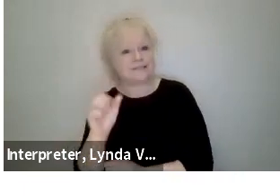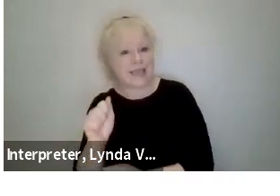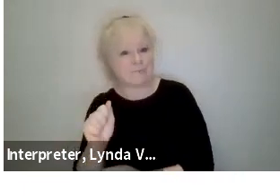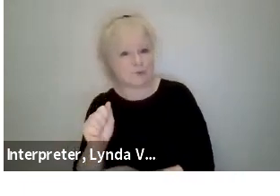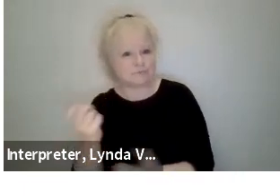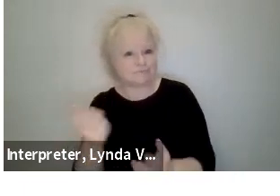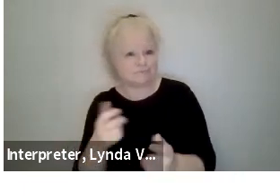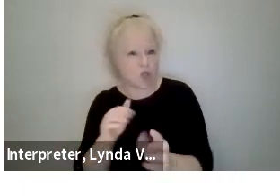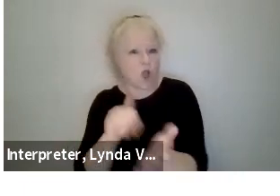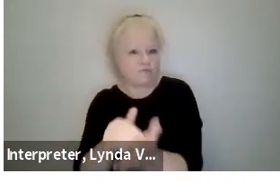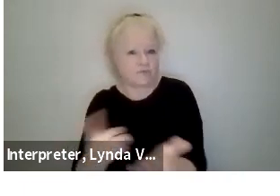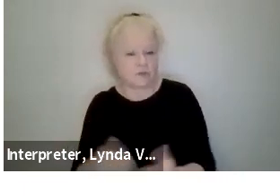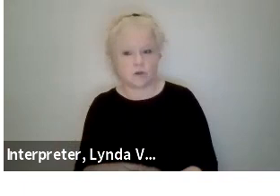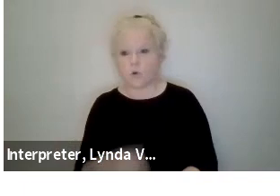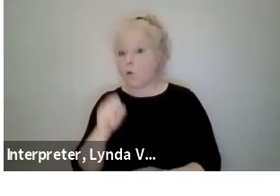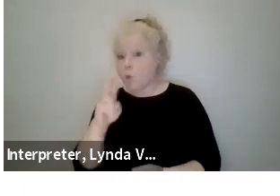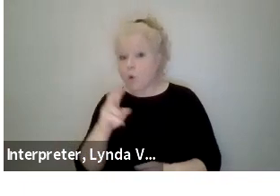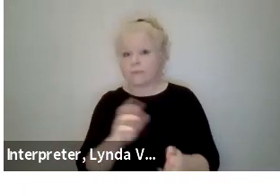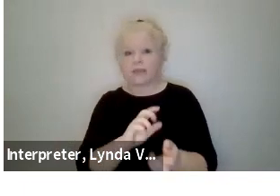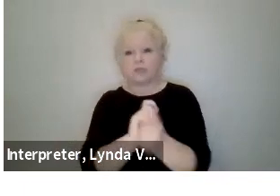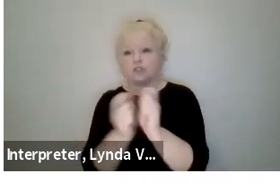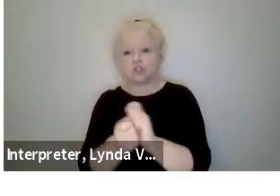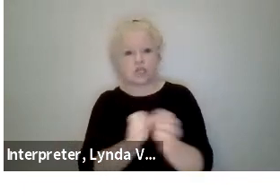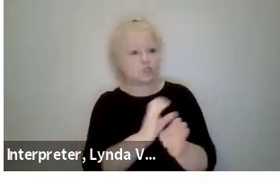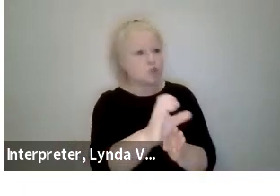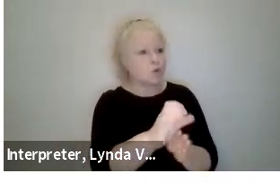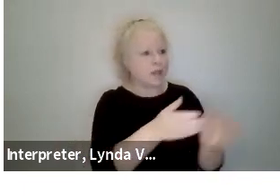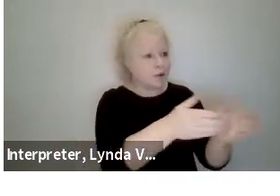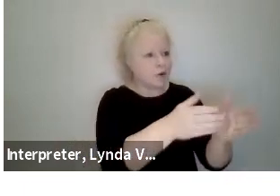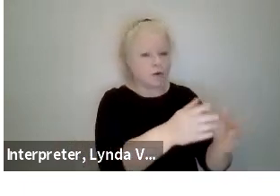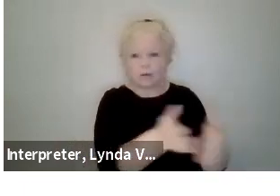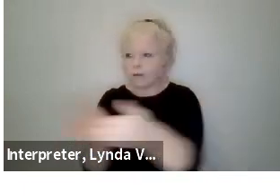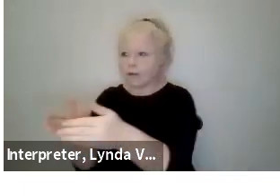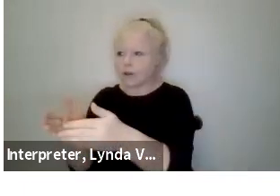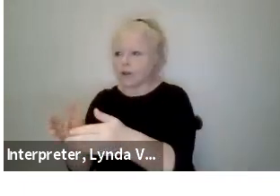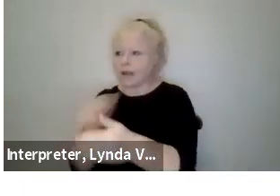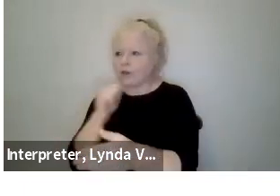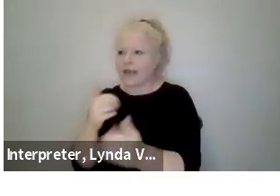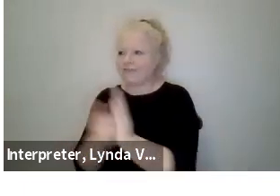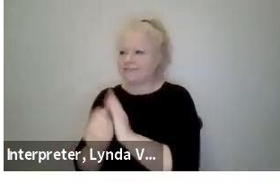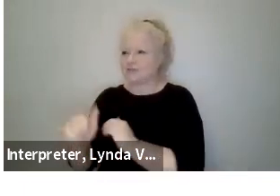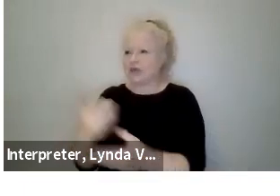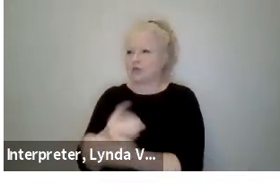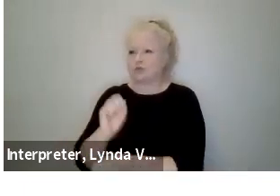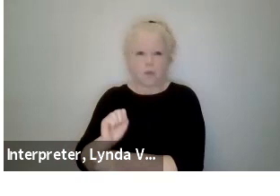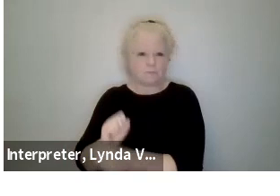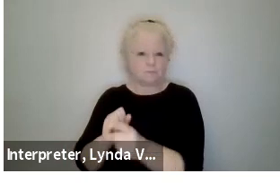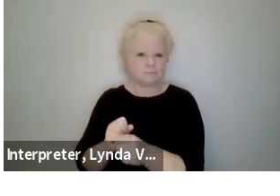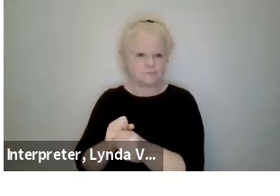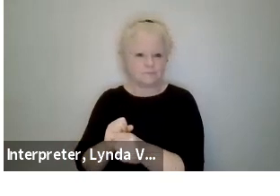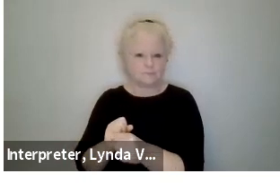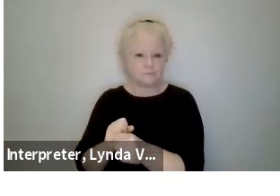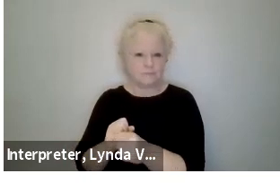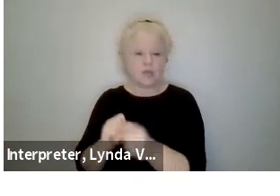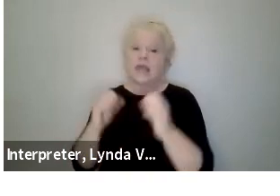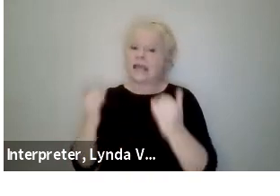are changing career paths later in life, and they don't have the skills that they need to make that change. We see it now more than ever,